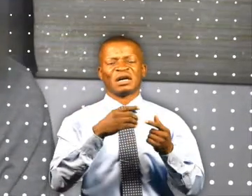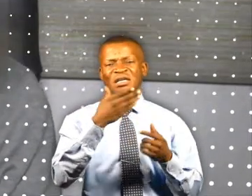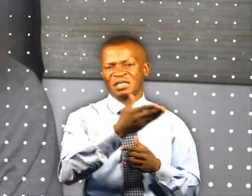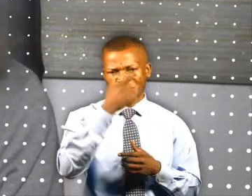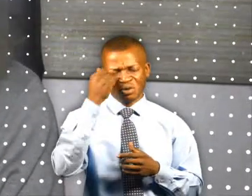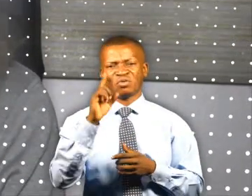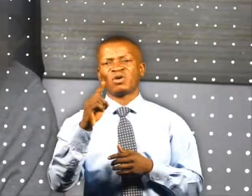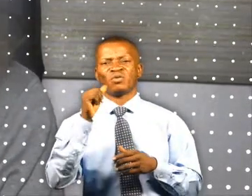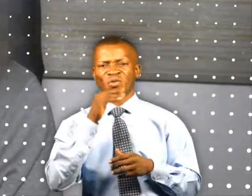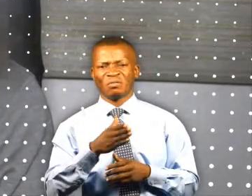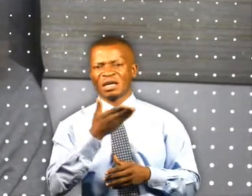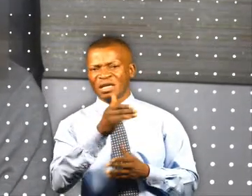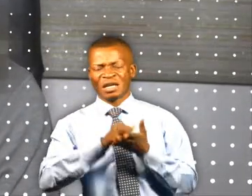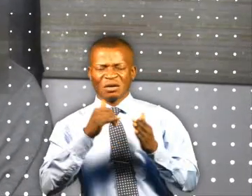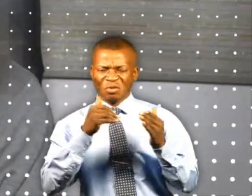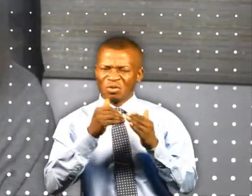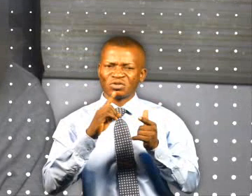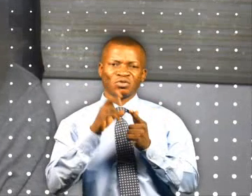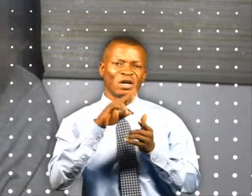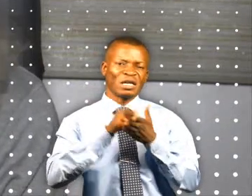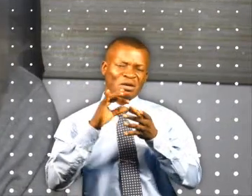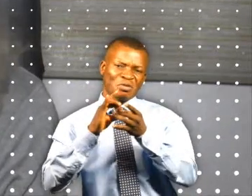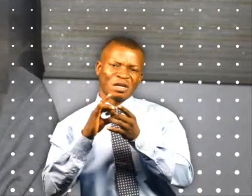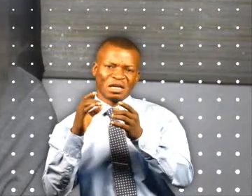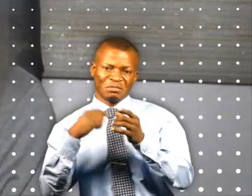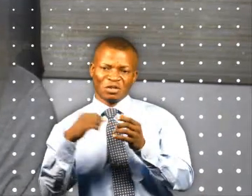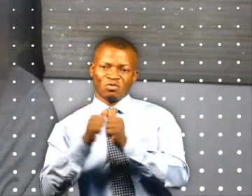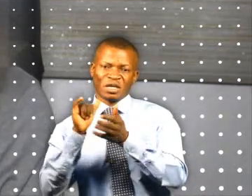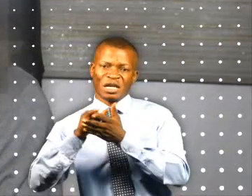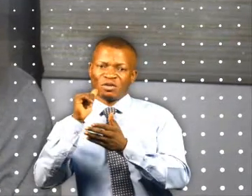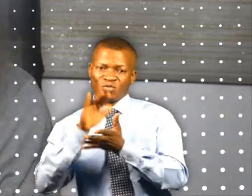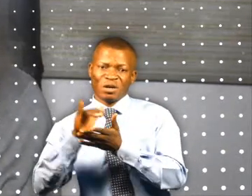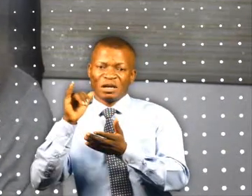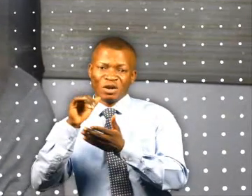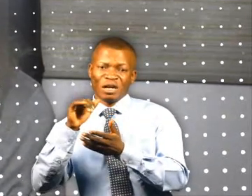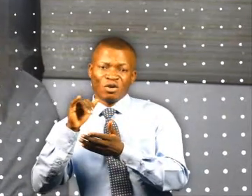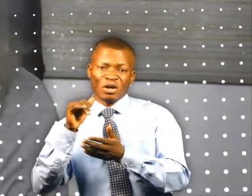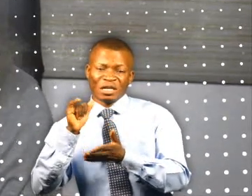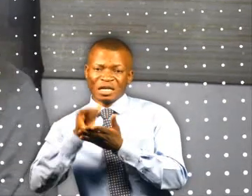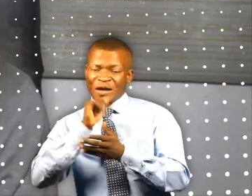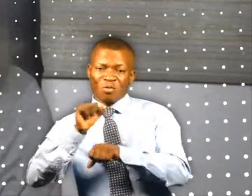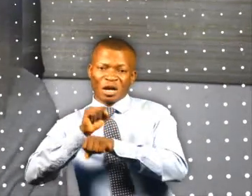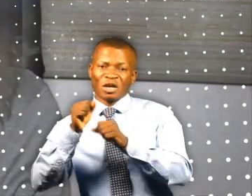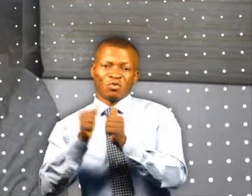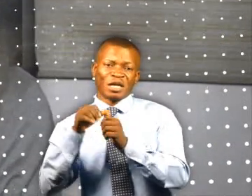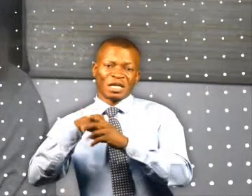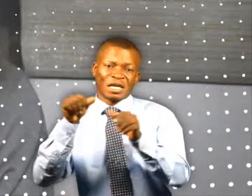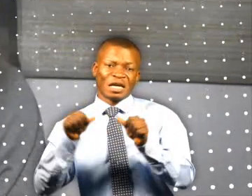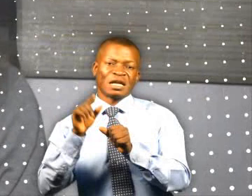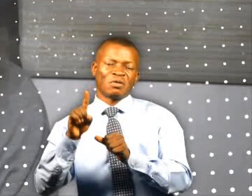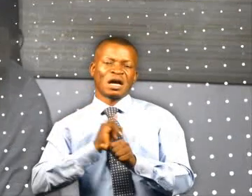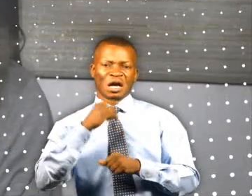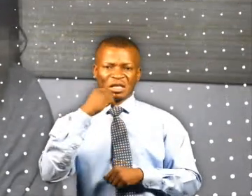when I went back there, because there is a woman close to her that connects me with this woman that I went and be working with in the